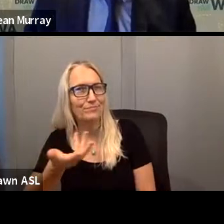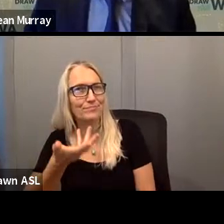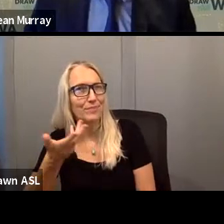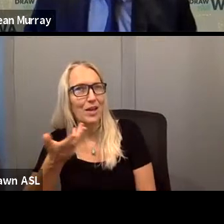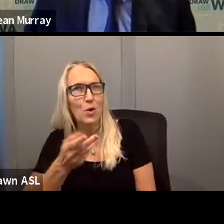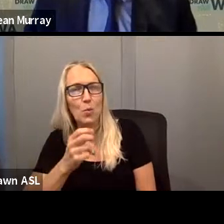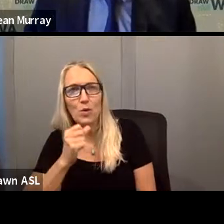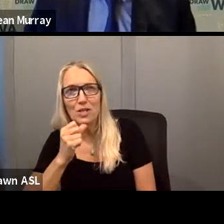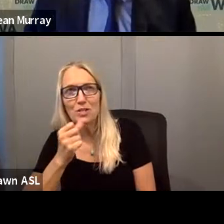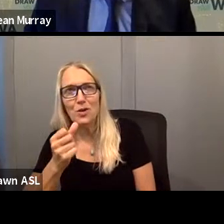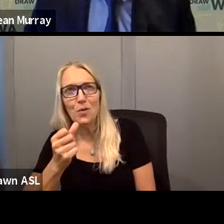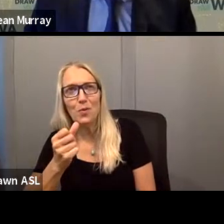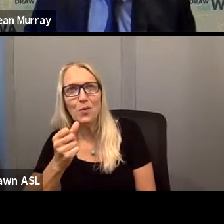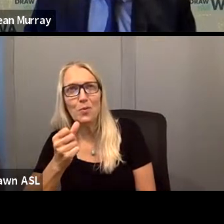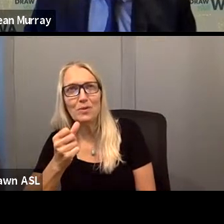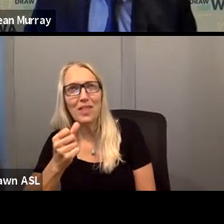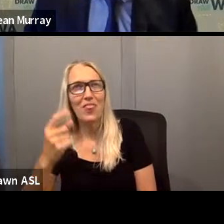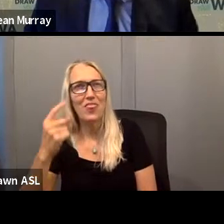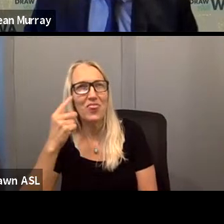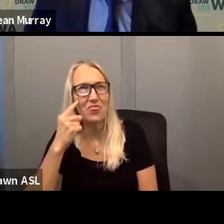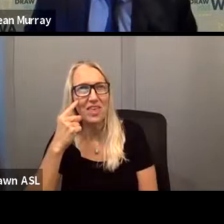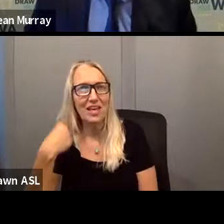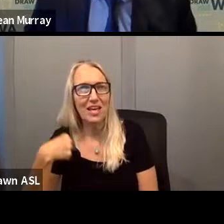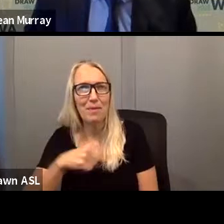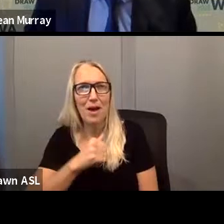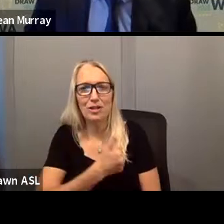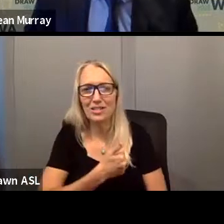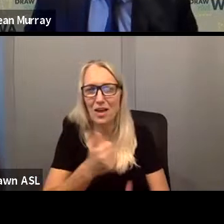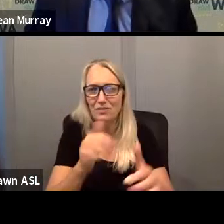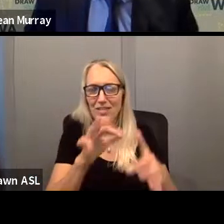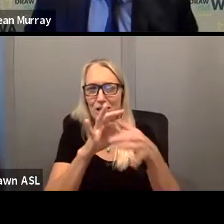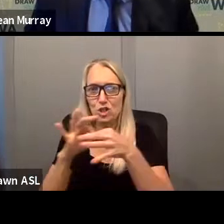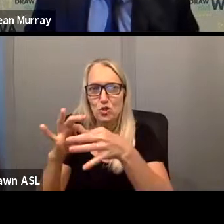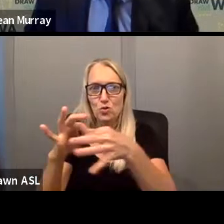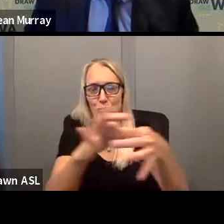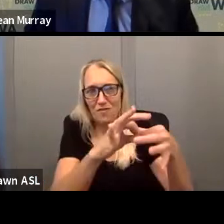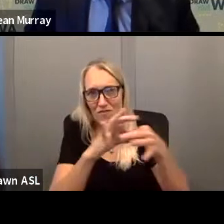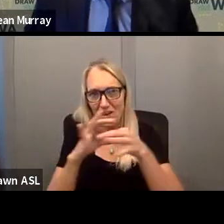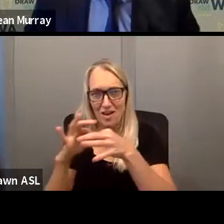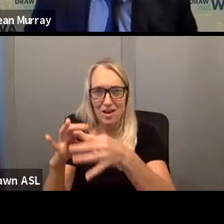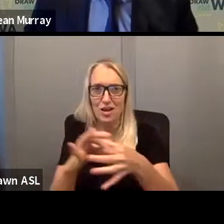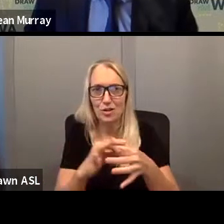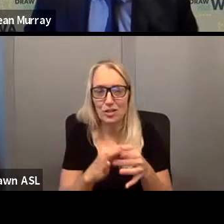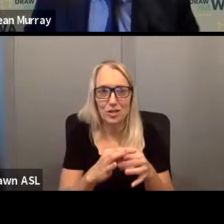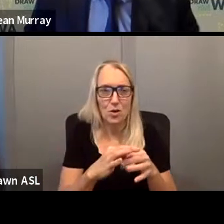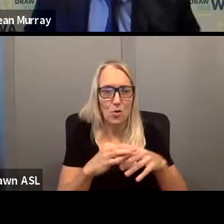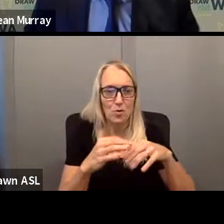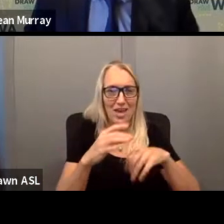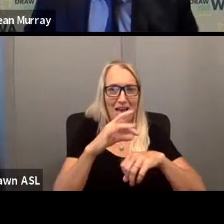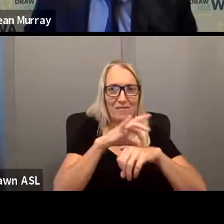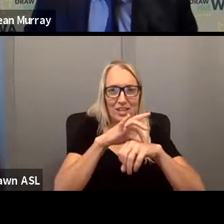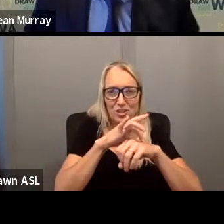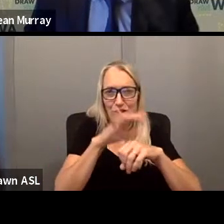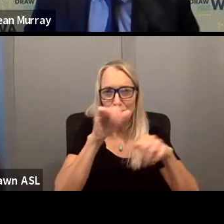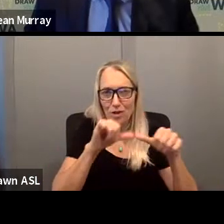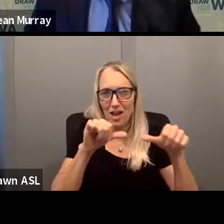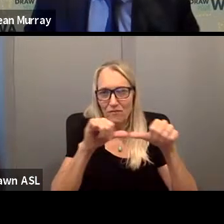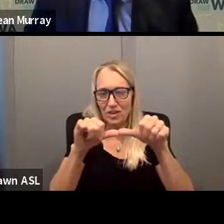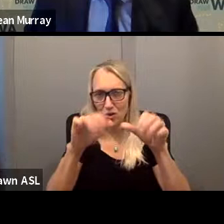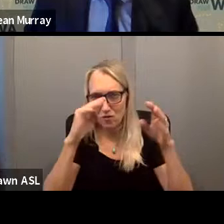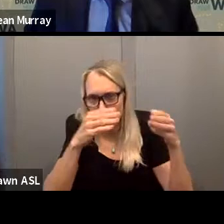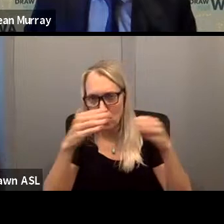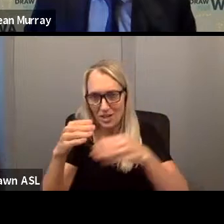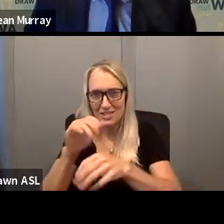consider ourselves a unified community. We tend to be, more geographically based on our professions,